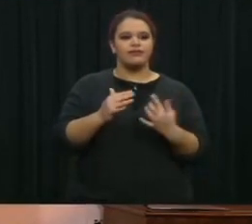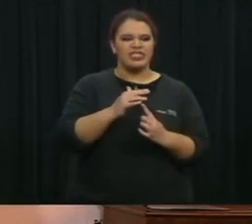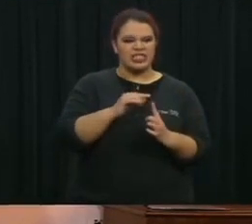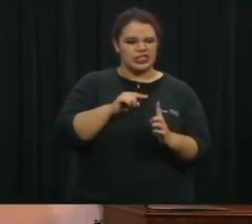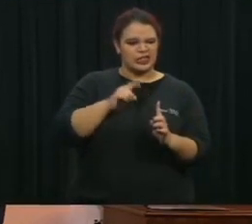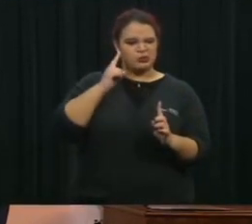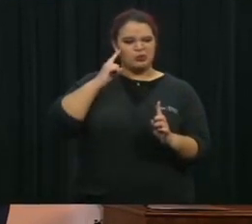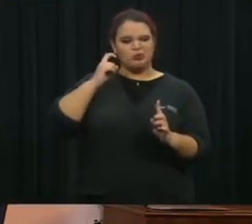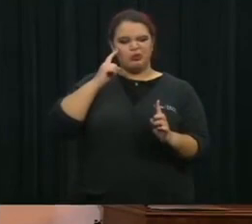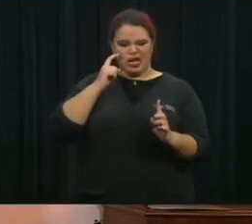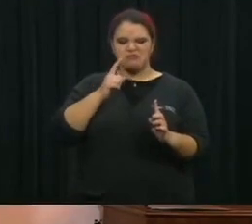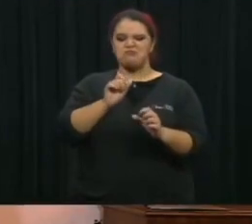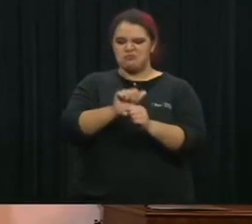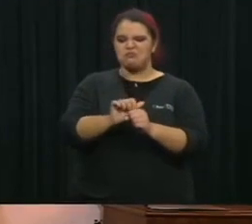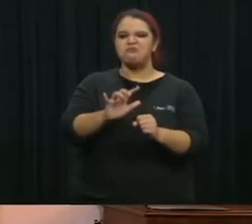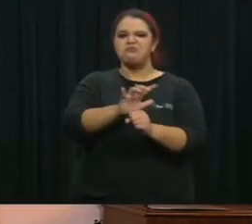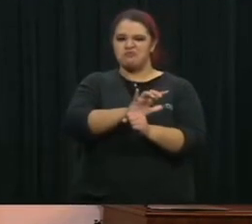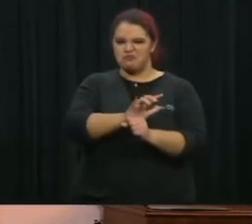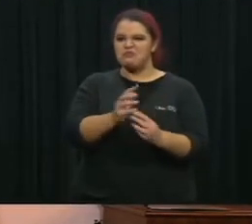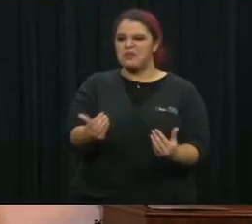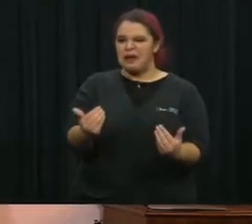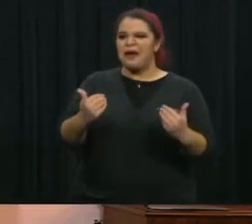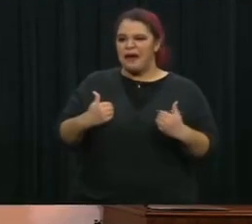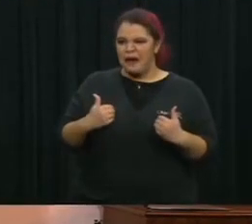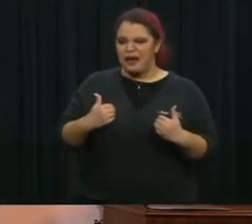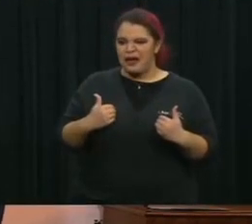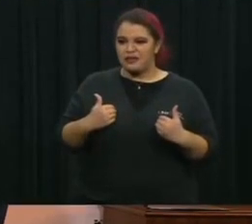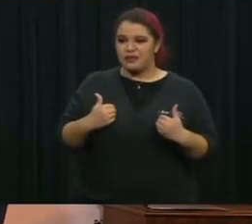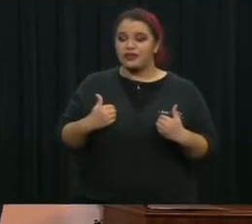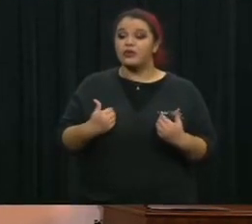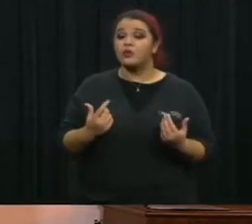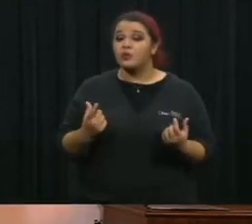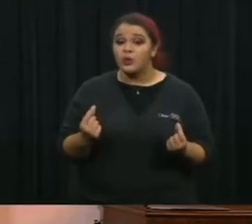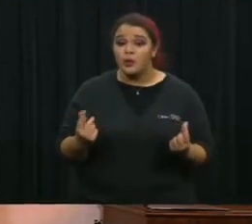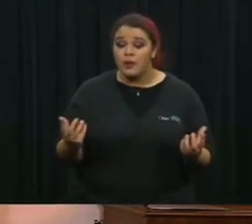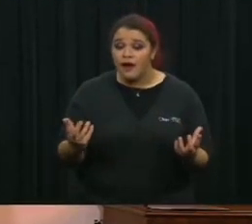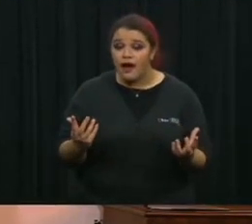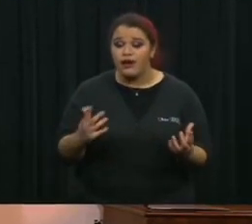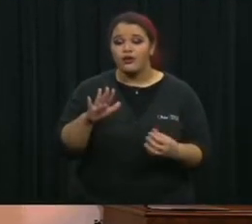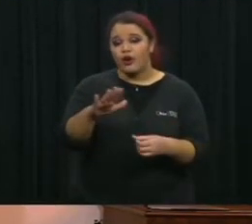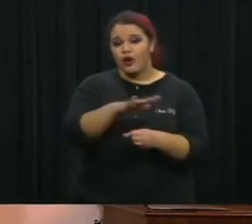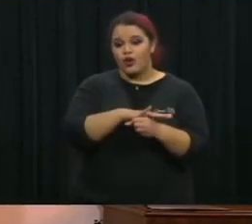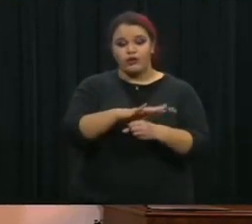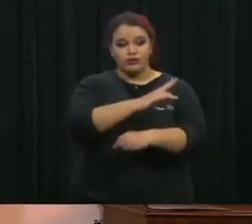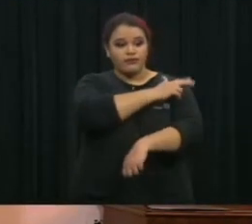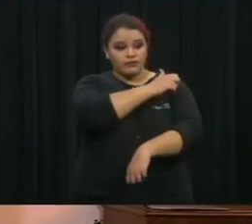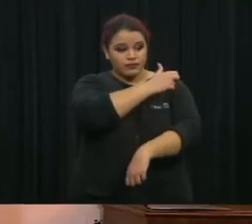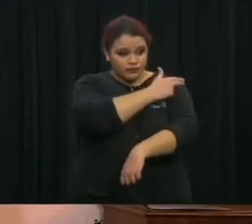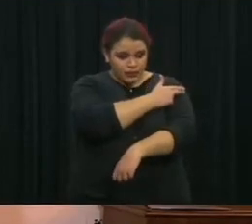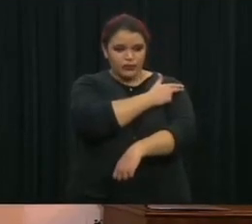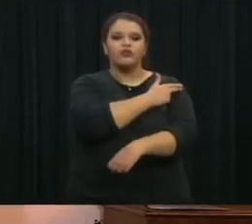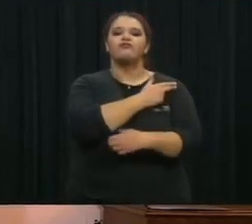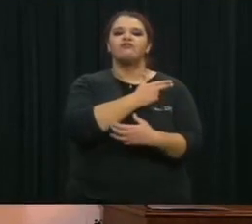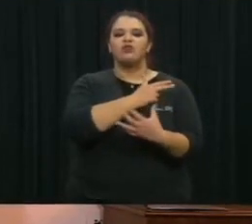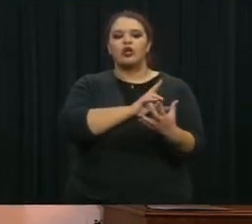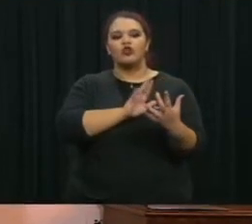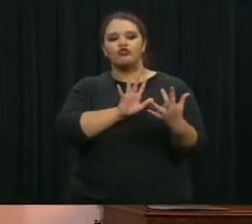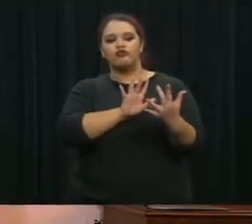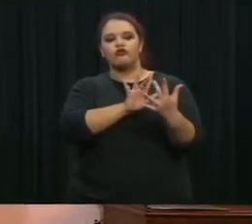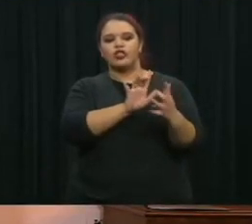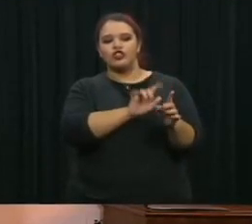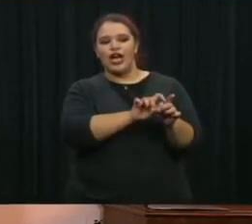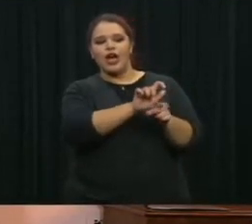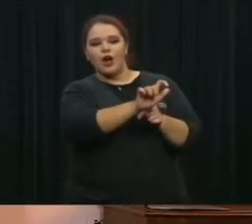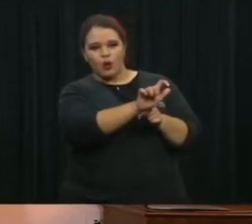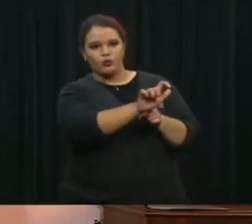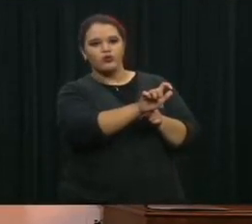with COVID, reach out to your local health department. In hospitals, they have infection control folks. Sometimes